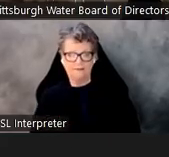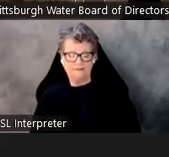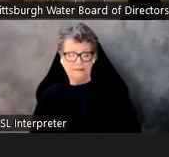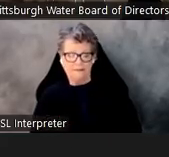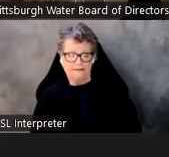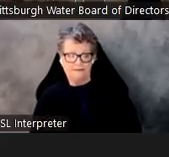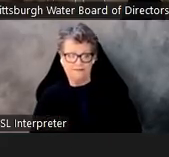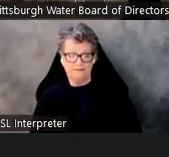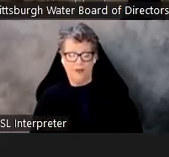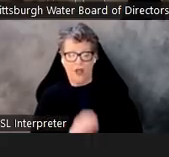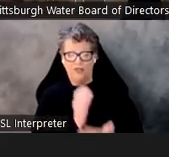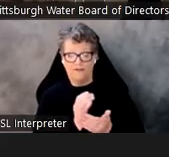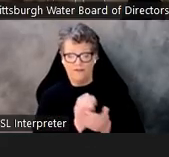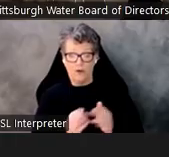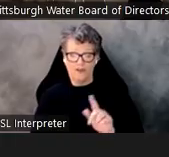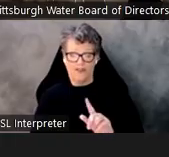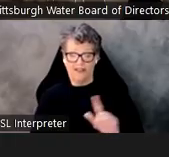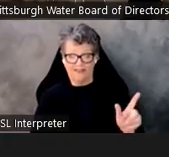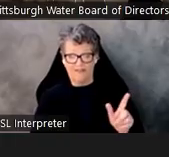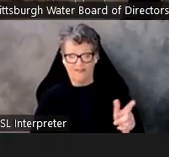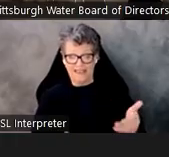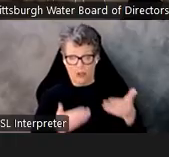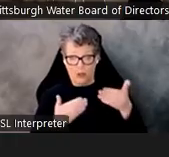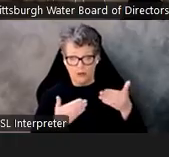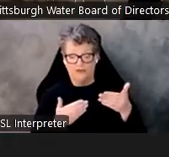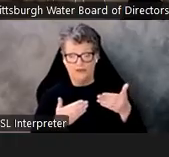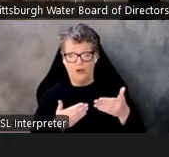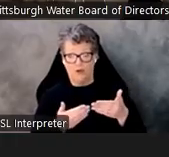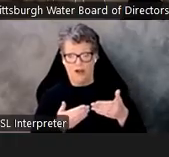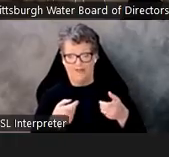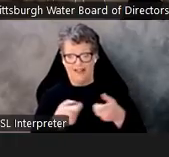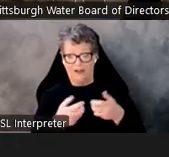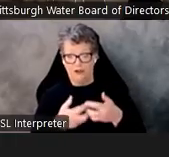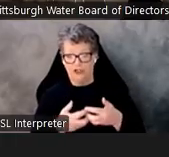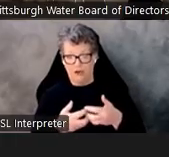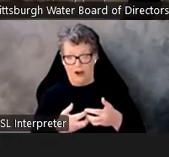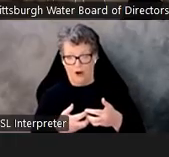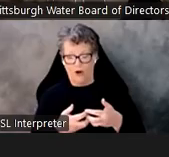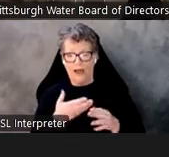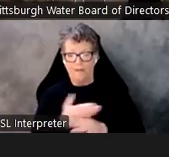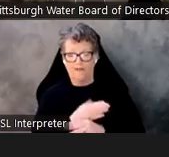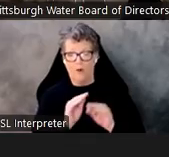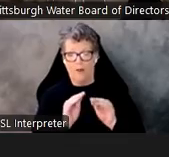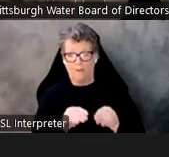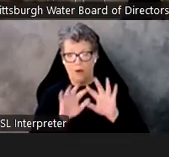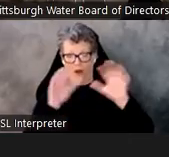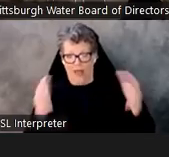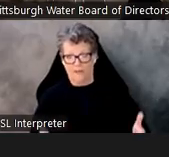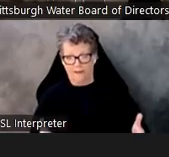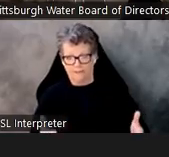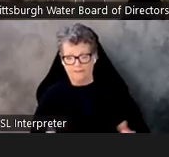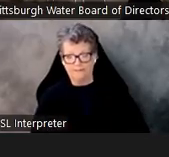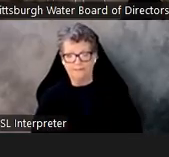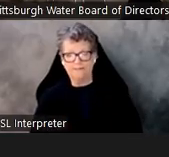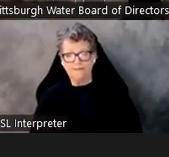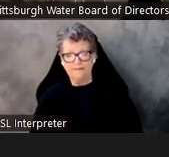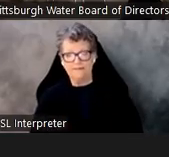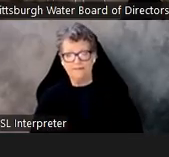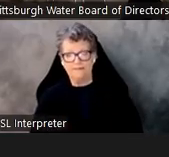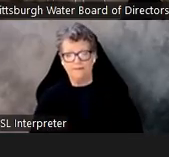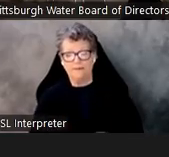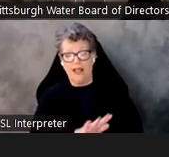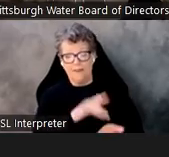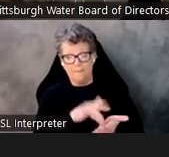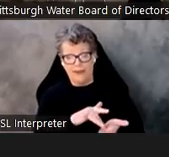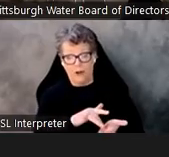The photo to the left is a closer-up view of the generator placement before the permanent housing was placed over the top of it. The middle